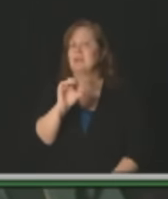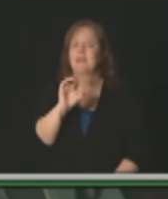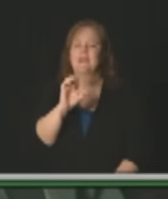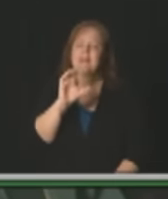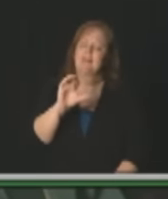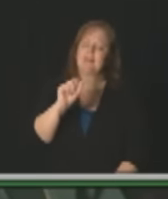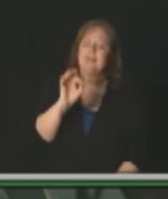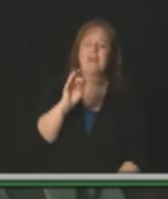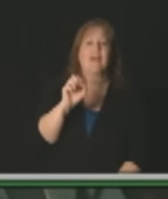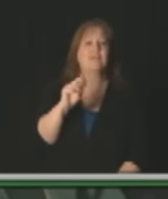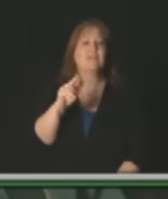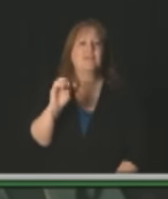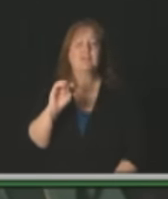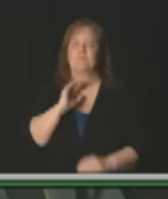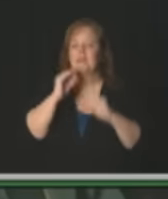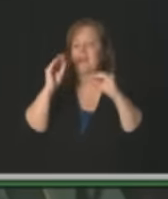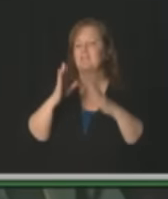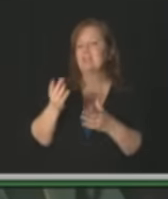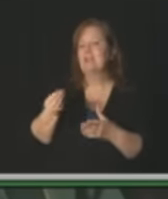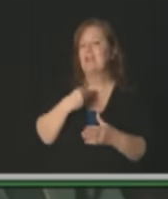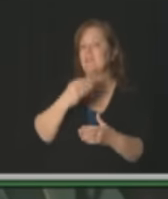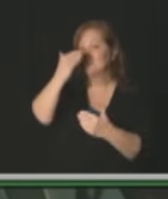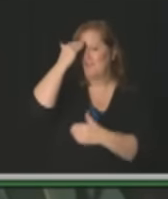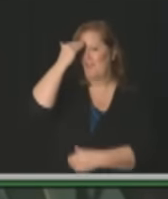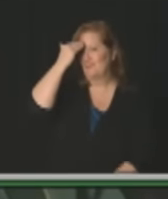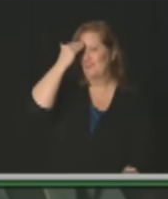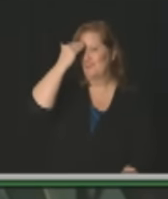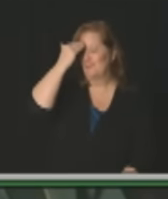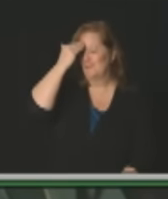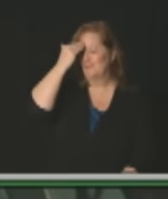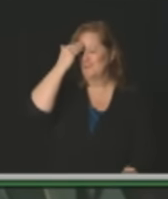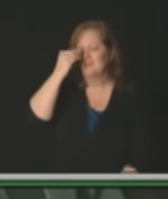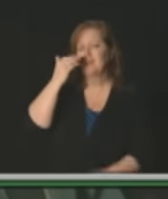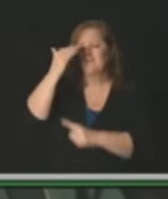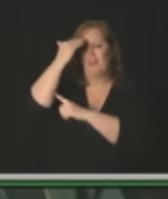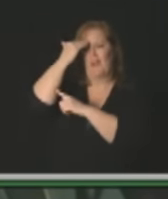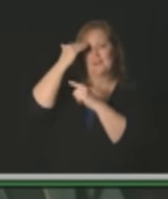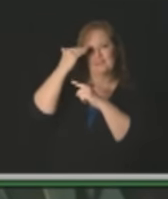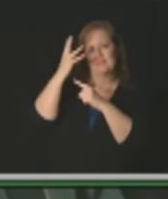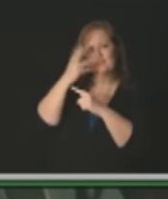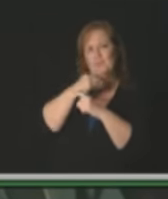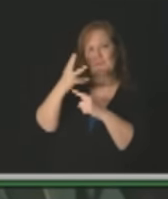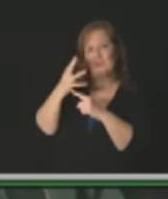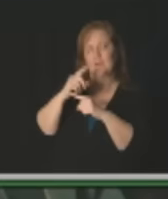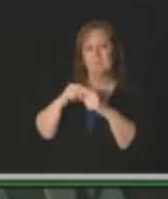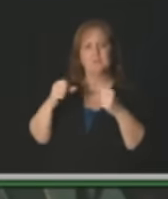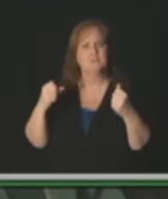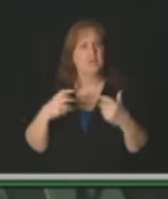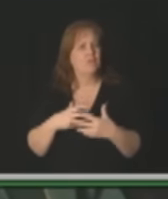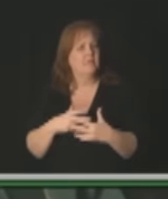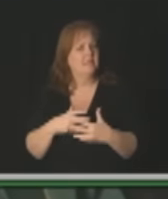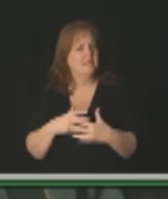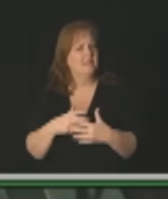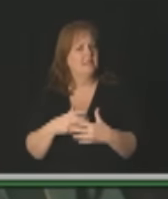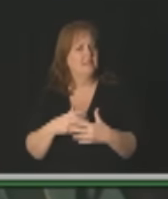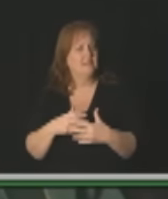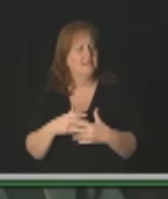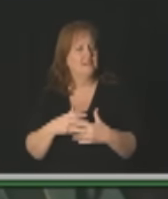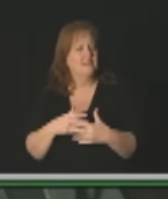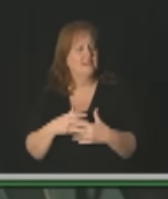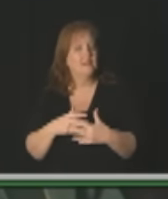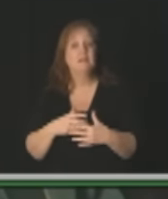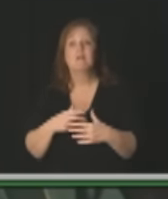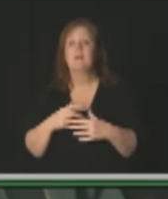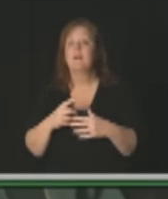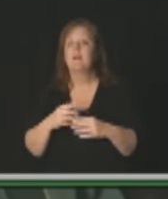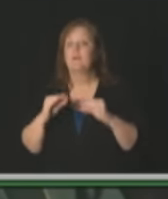our instructors have given us a taste of knowledge. It's a beautiful but yet very scary thing, because the